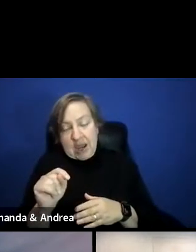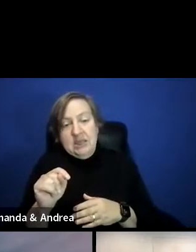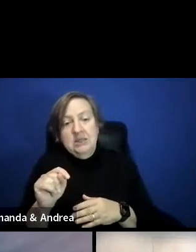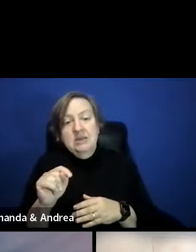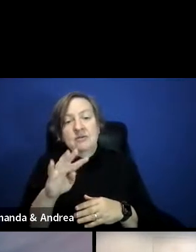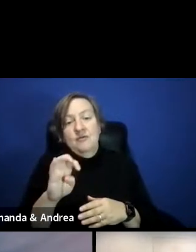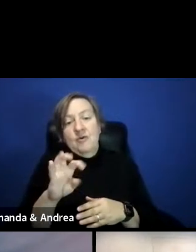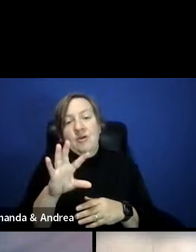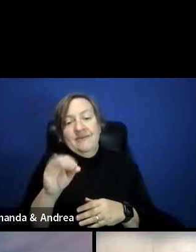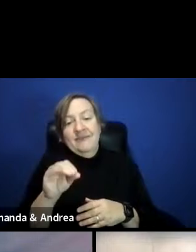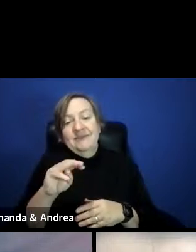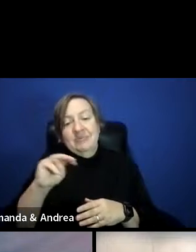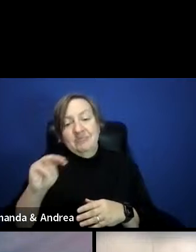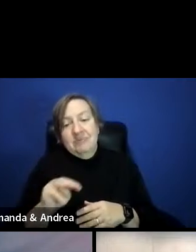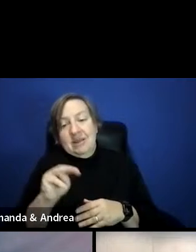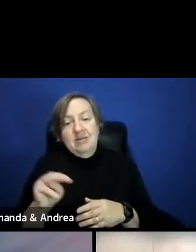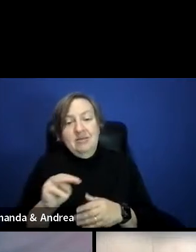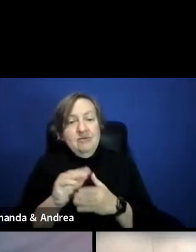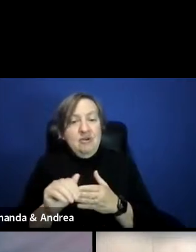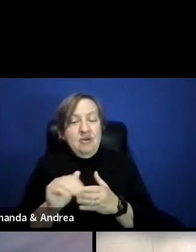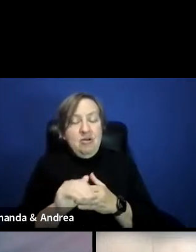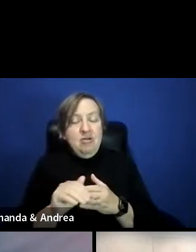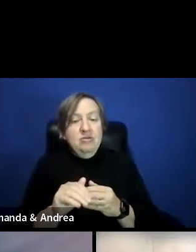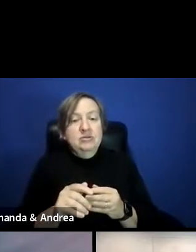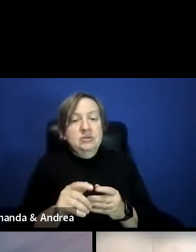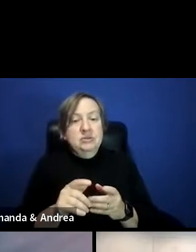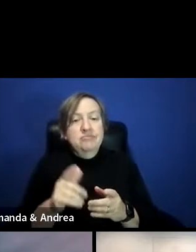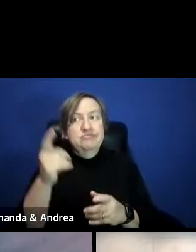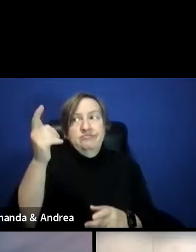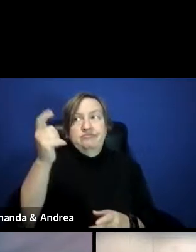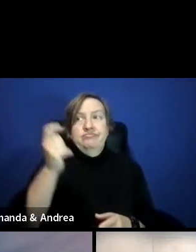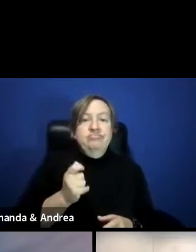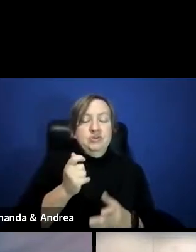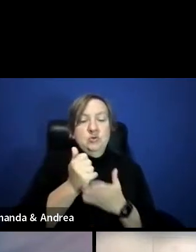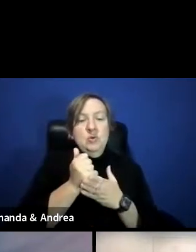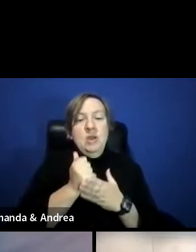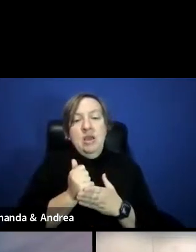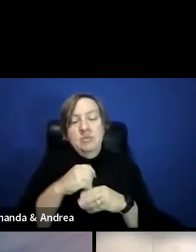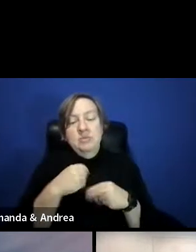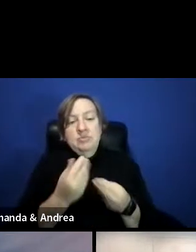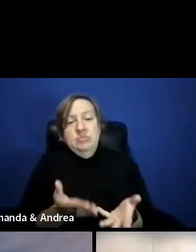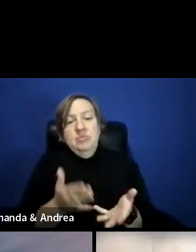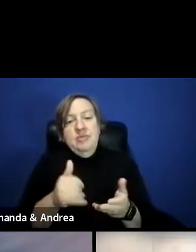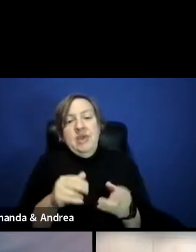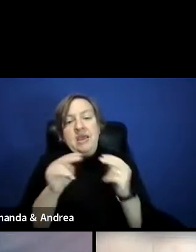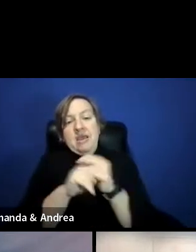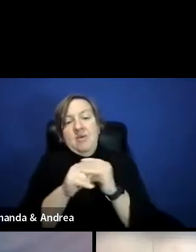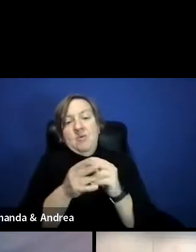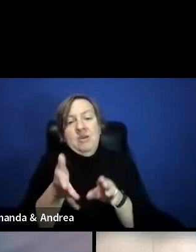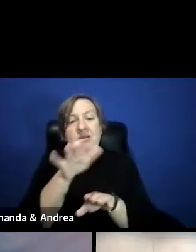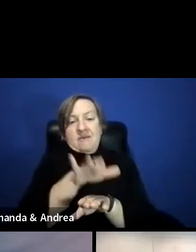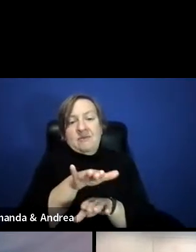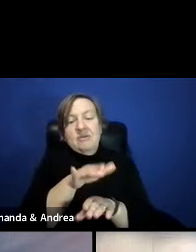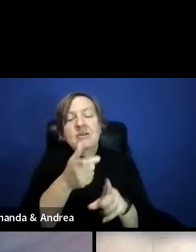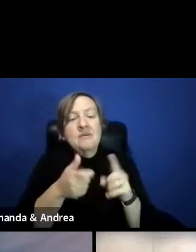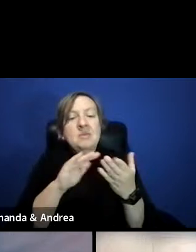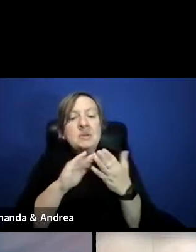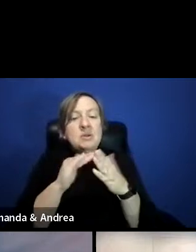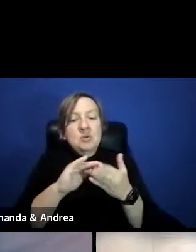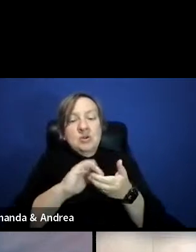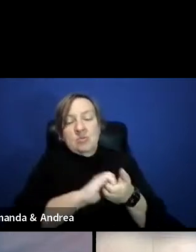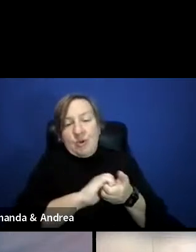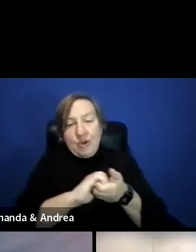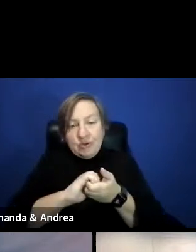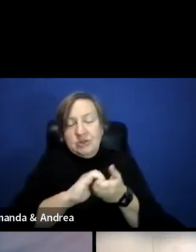$450 million to help deliver that highway cover. And I really think that that's a result of our community partnership and the